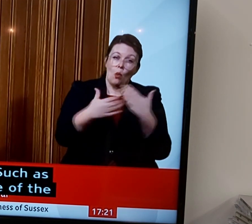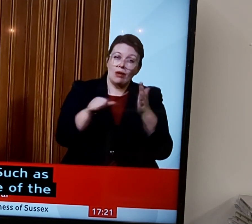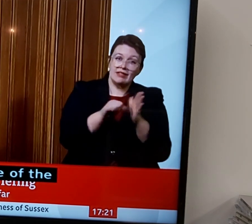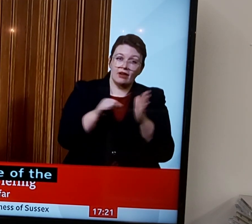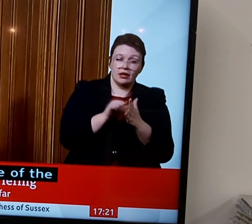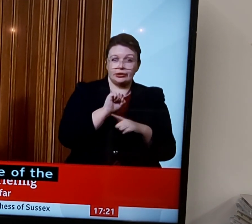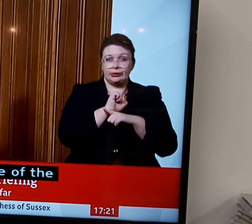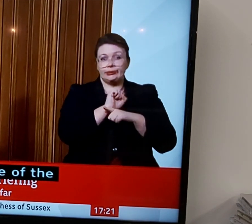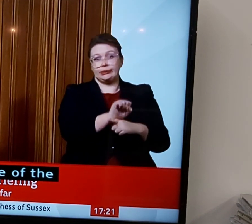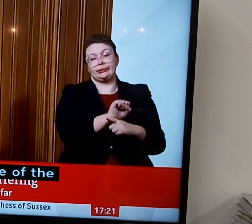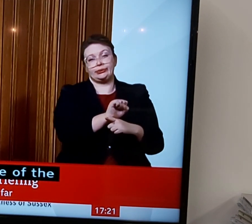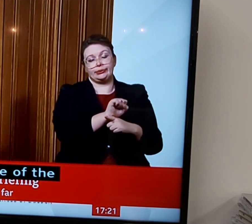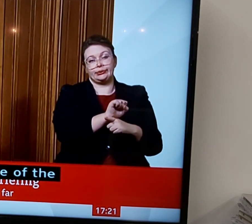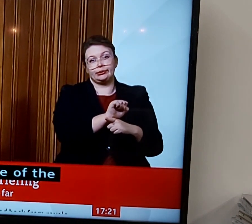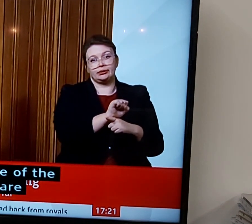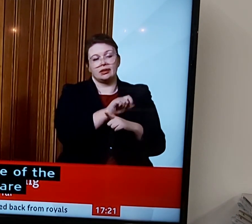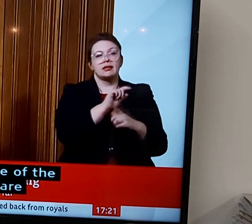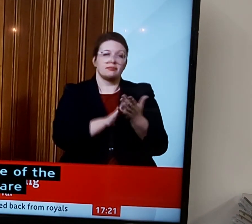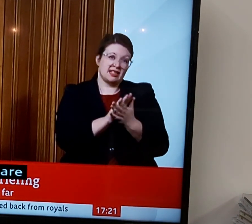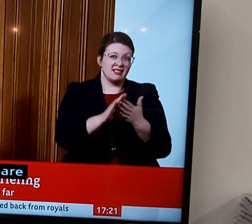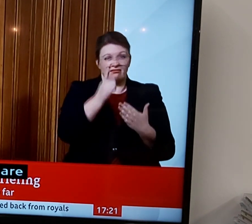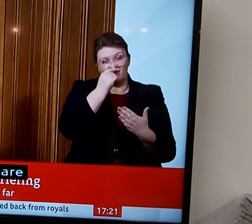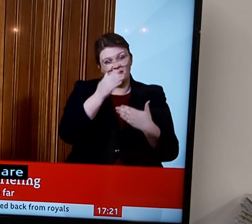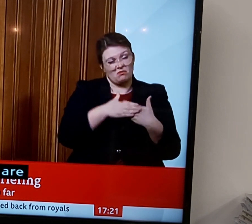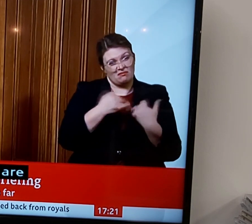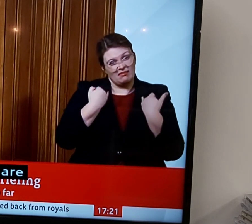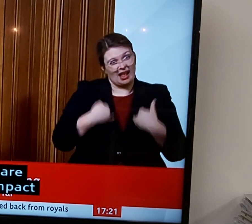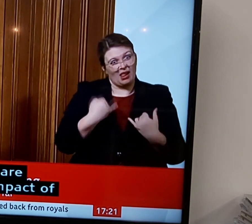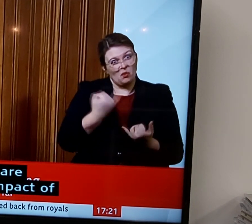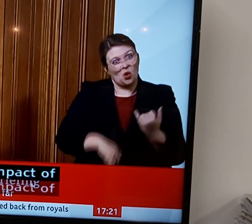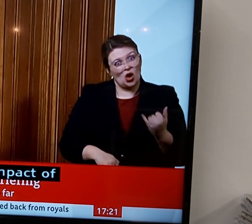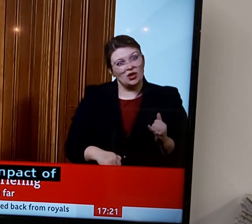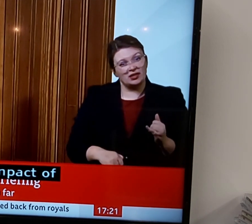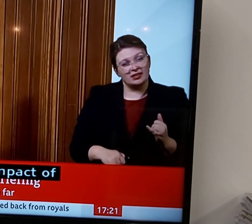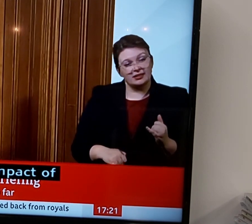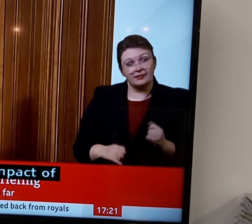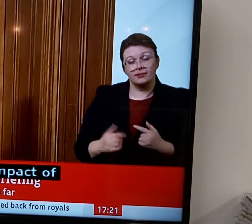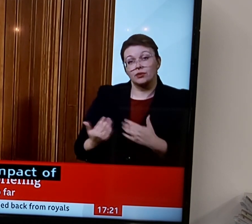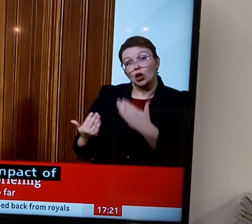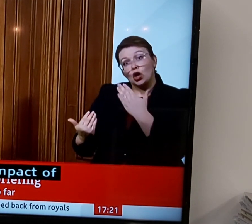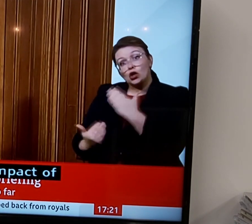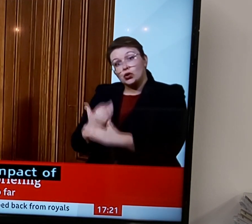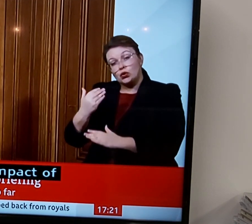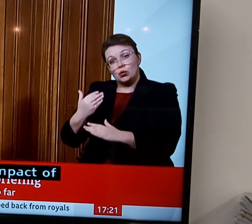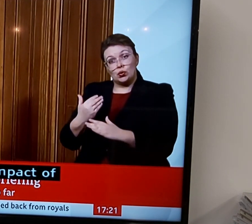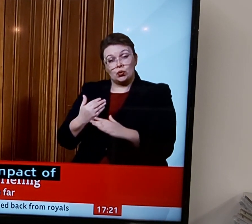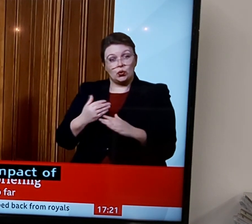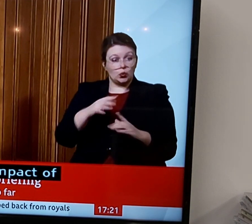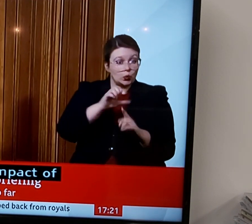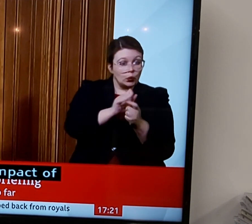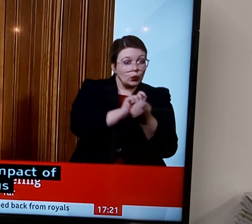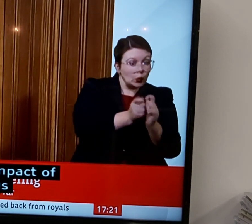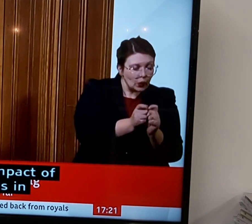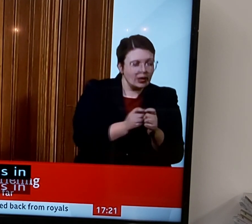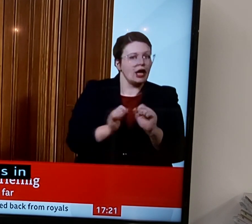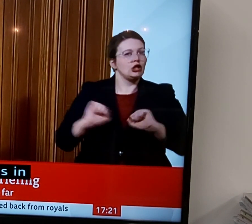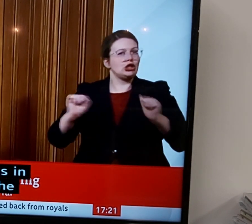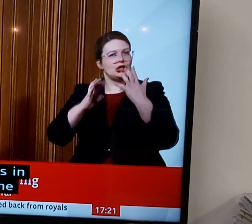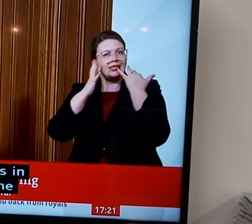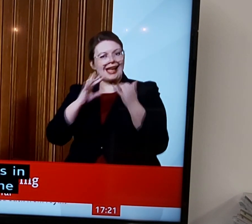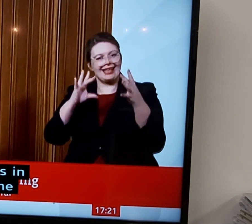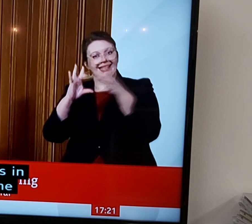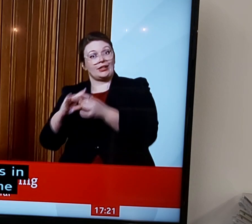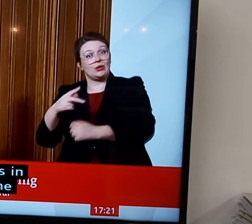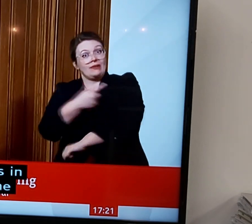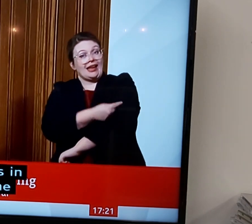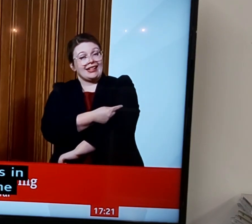laboratory experiments. The current vaccines have not yet been studied against this variant, and we will need to wait